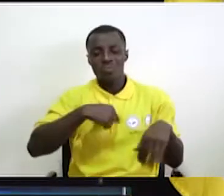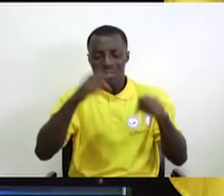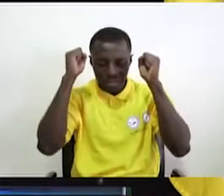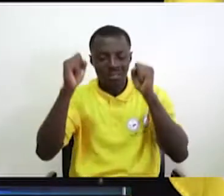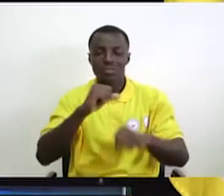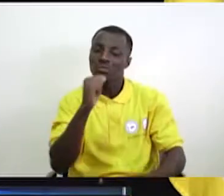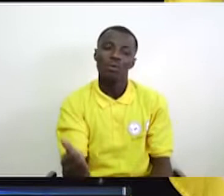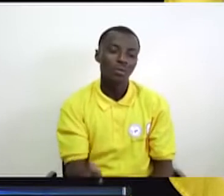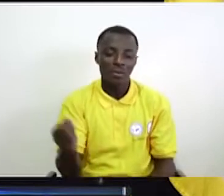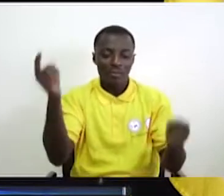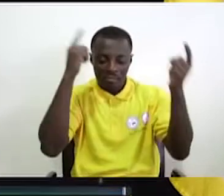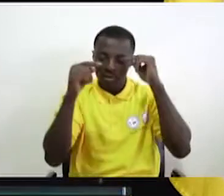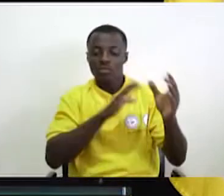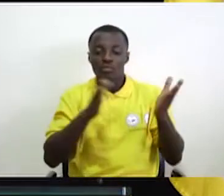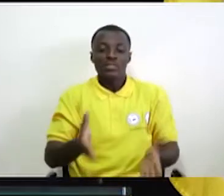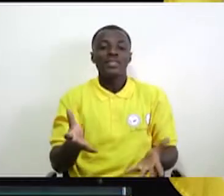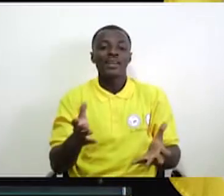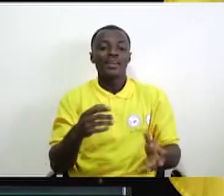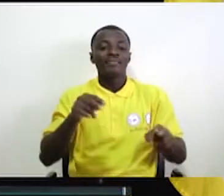Because we want to save our skin.